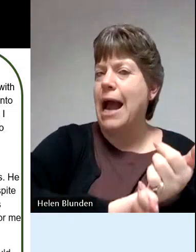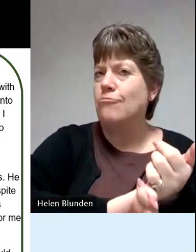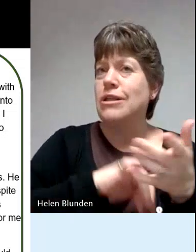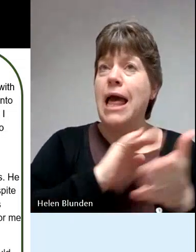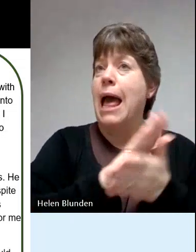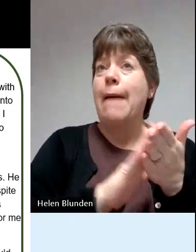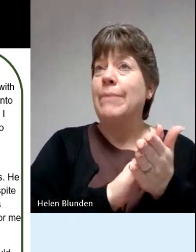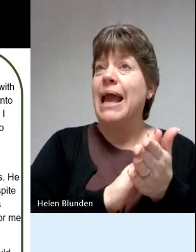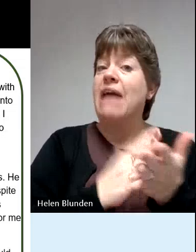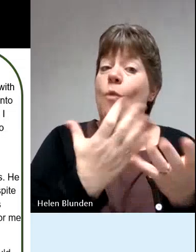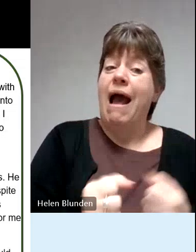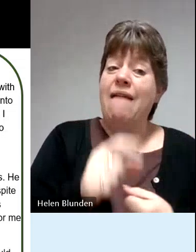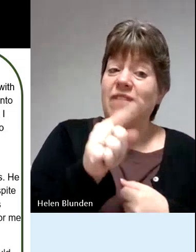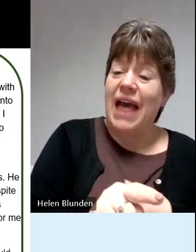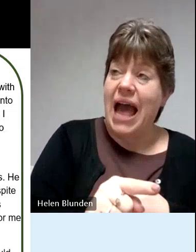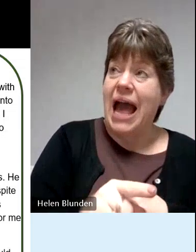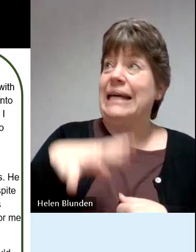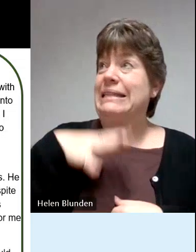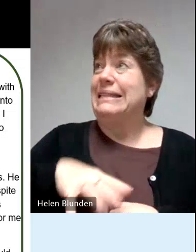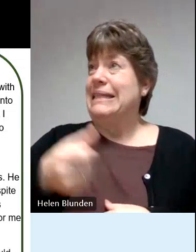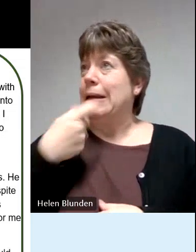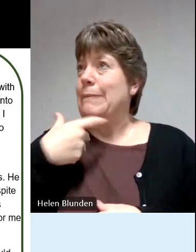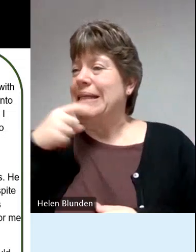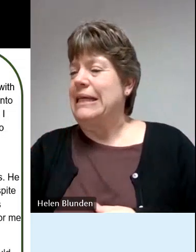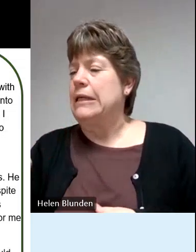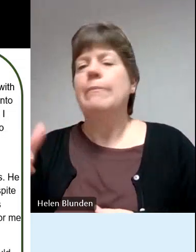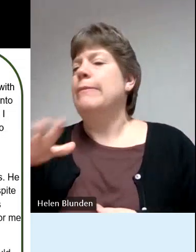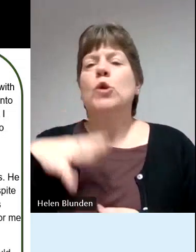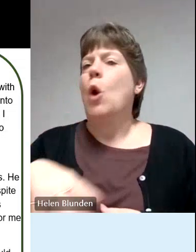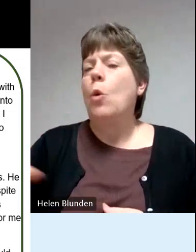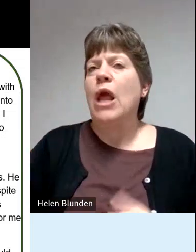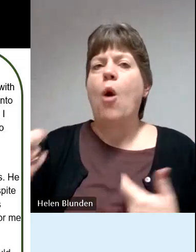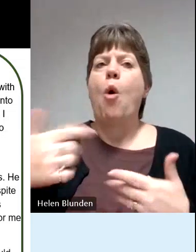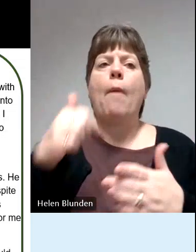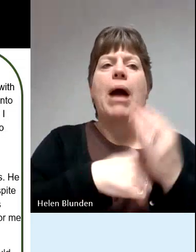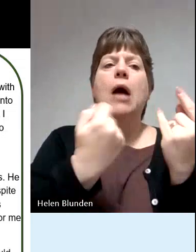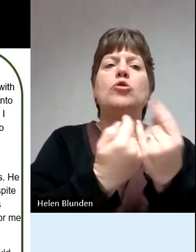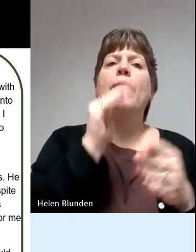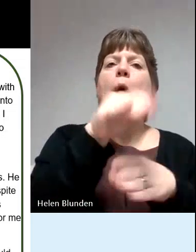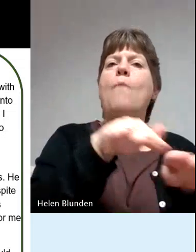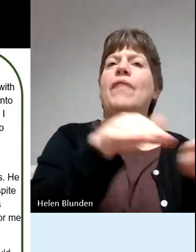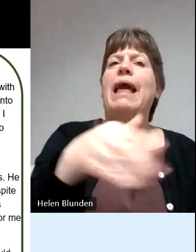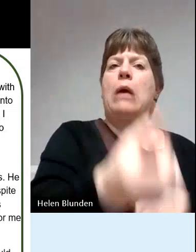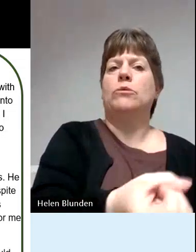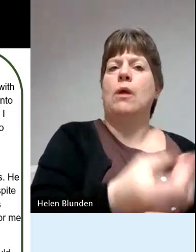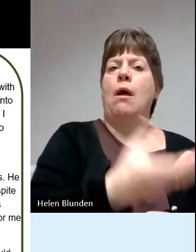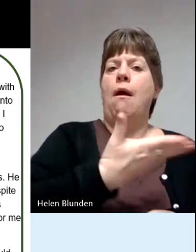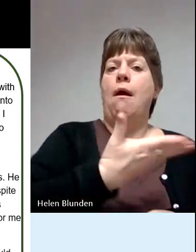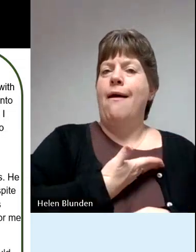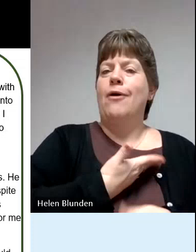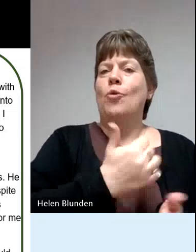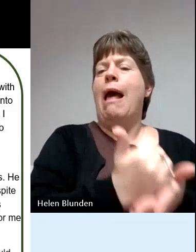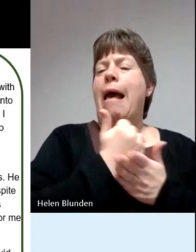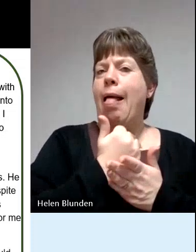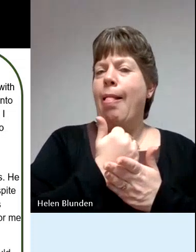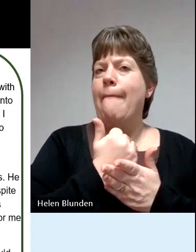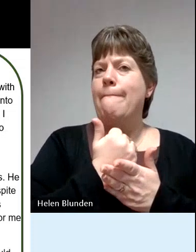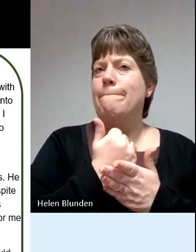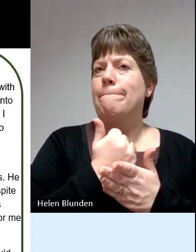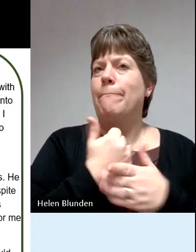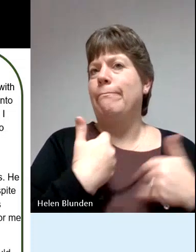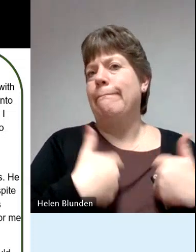to resort to medication, or maybe to use an over-the-counter medication rather than a prescribed or